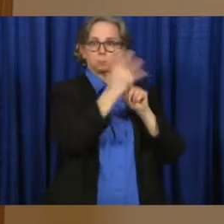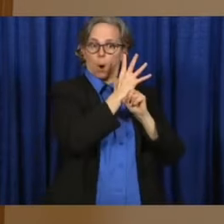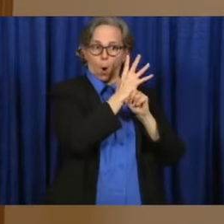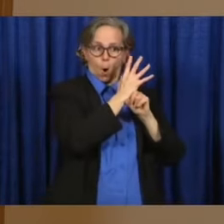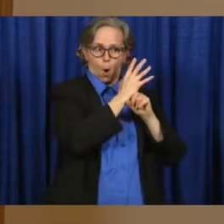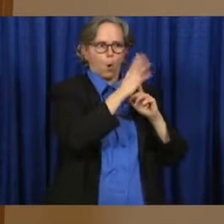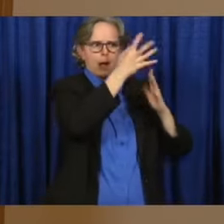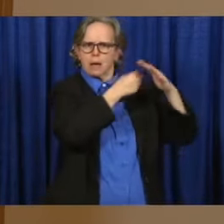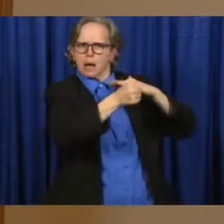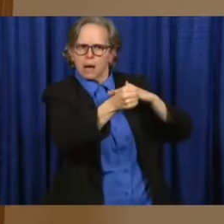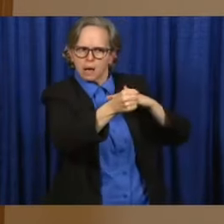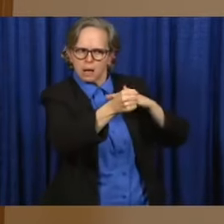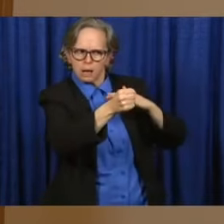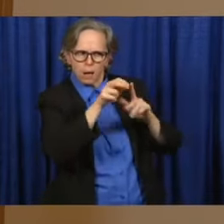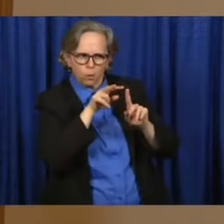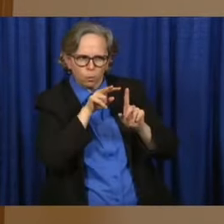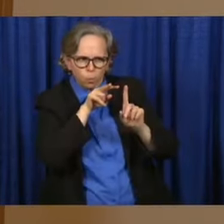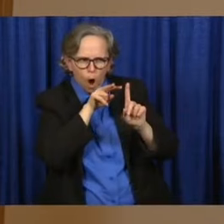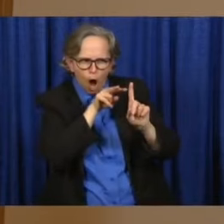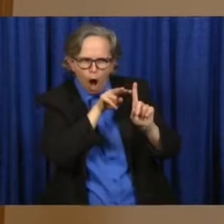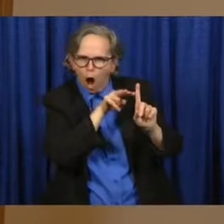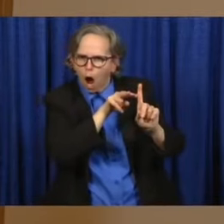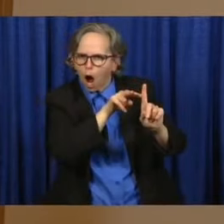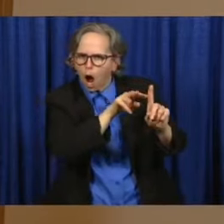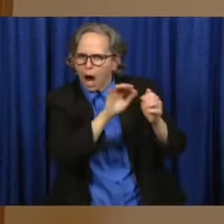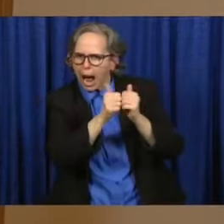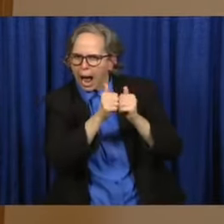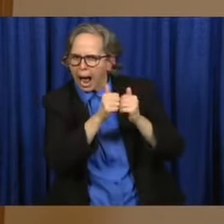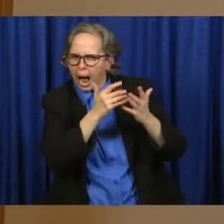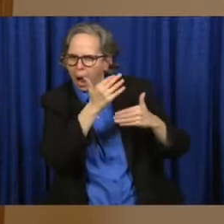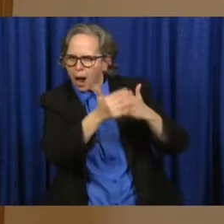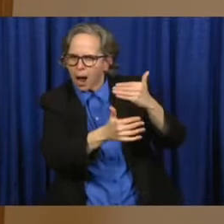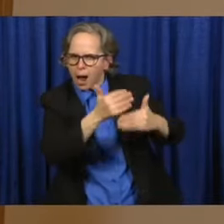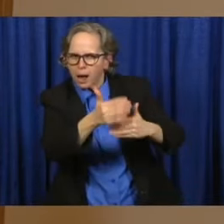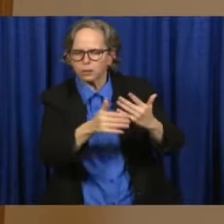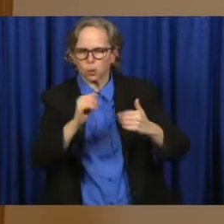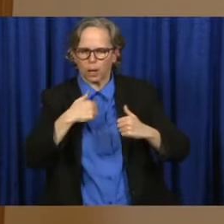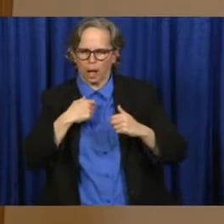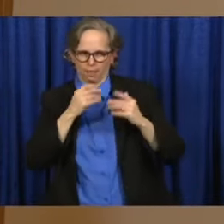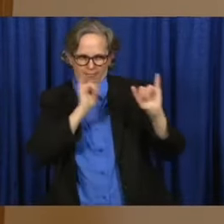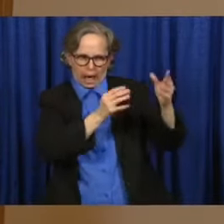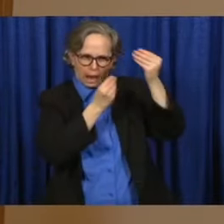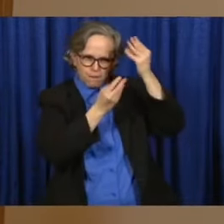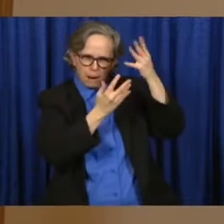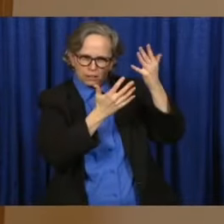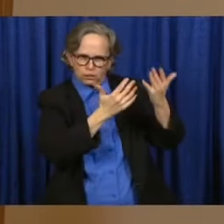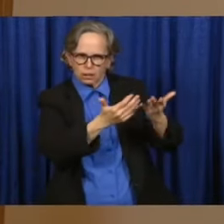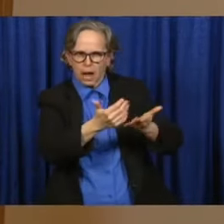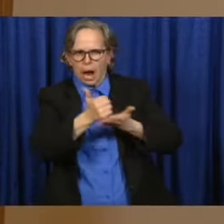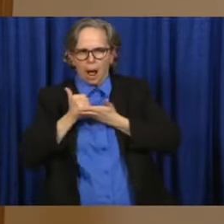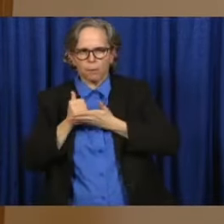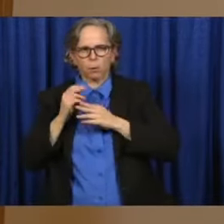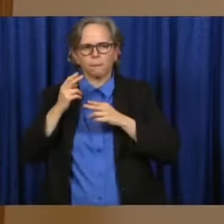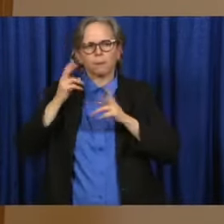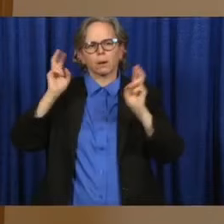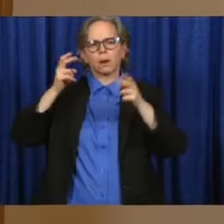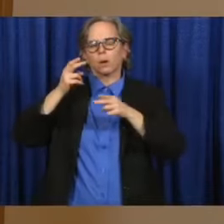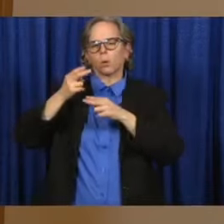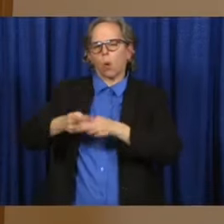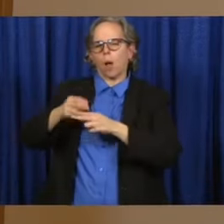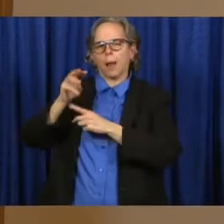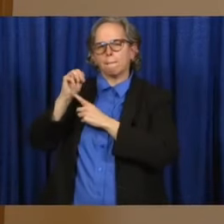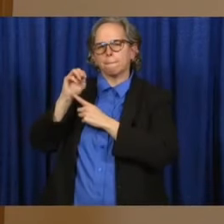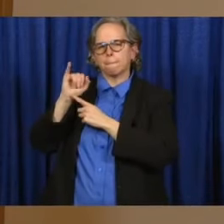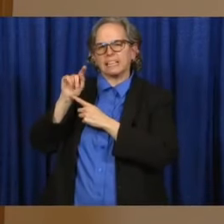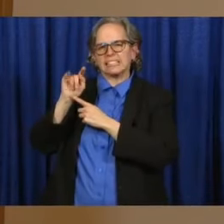go back from these broader mitigation strategies to our traditional disease detective work that we started out with. But at least this